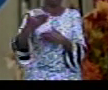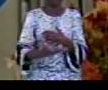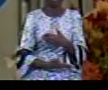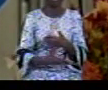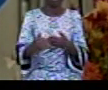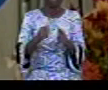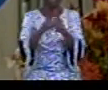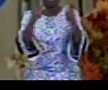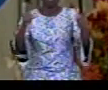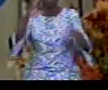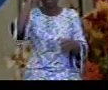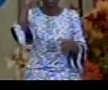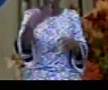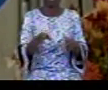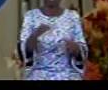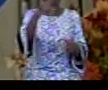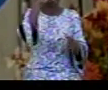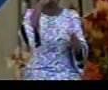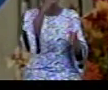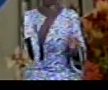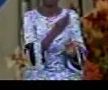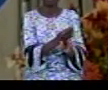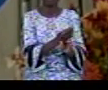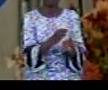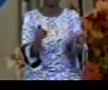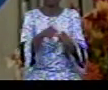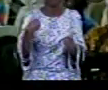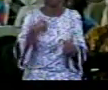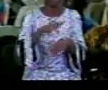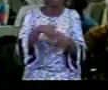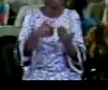of faith as we all know you.